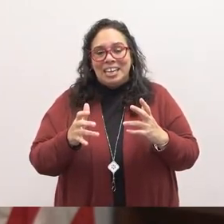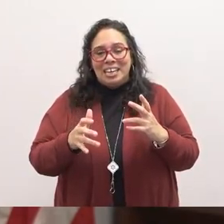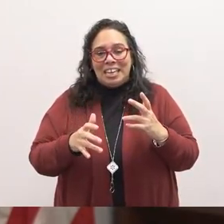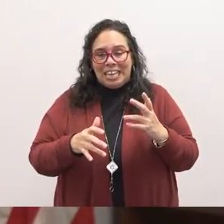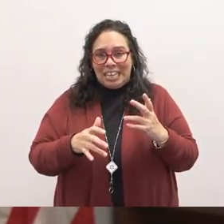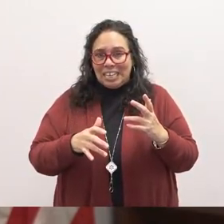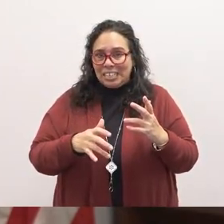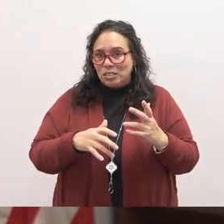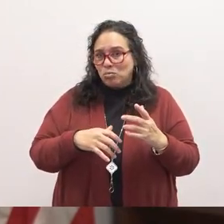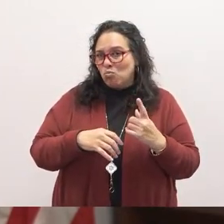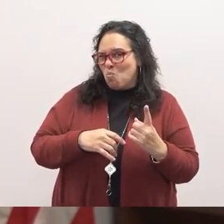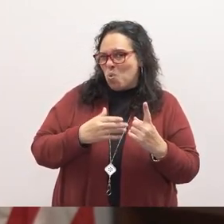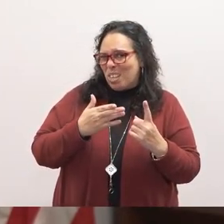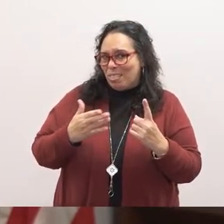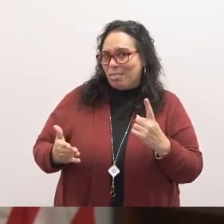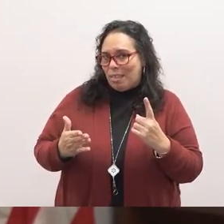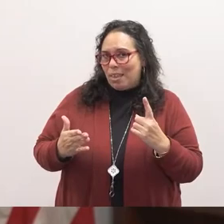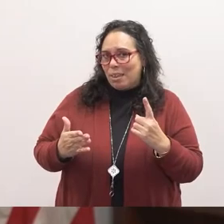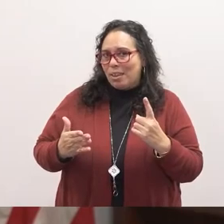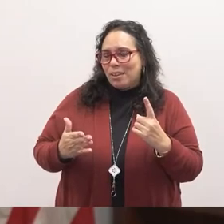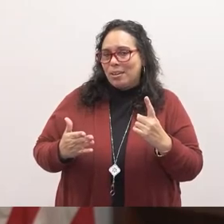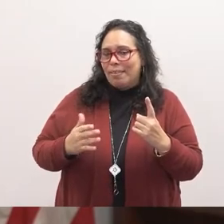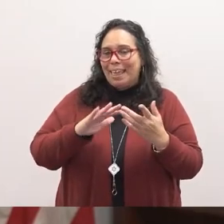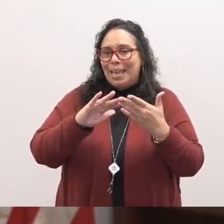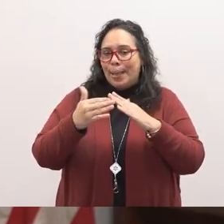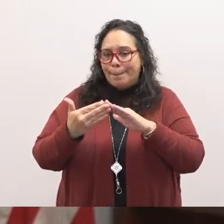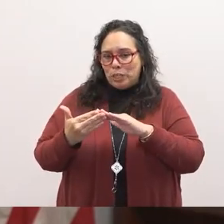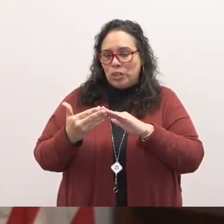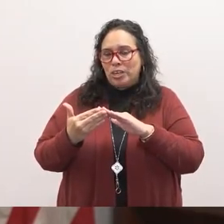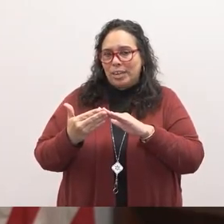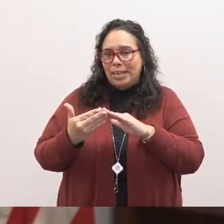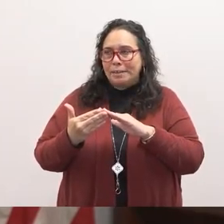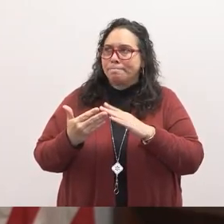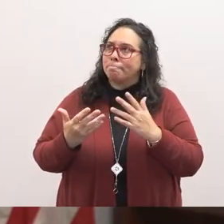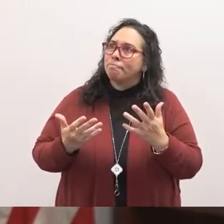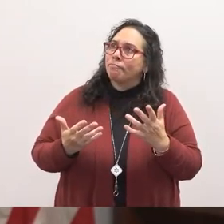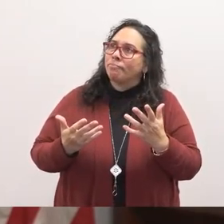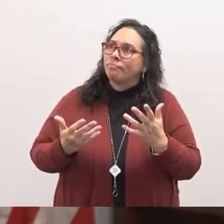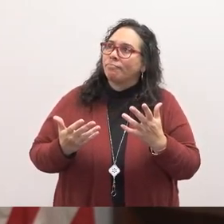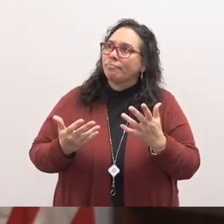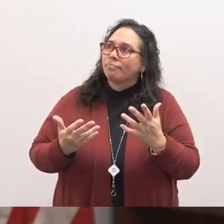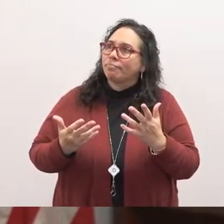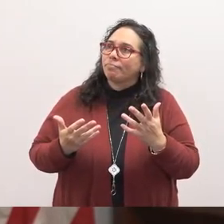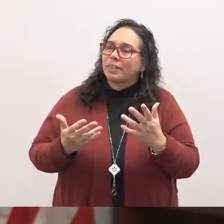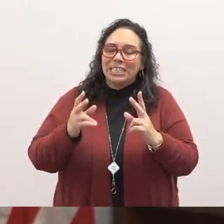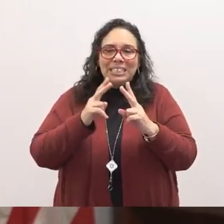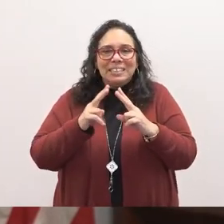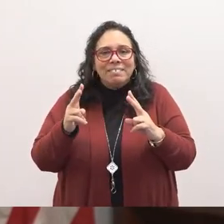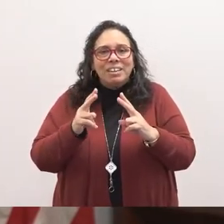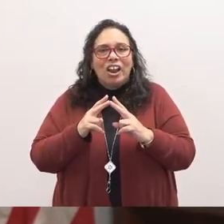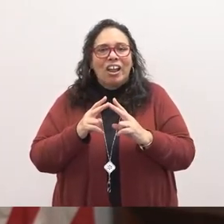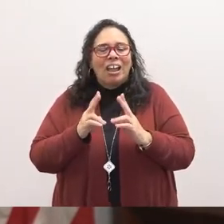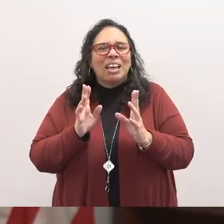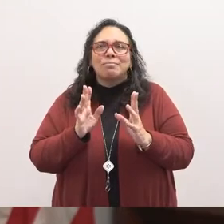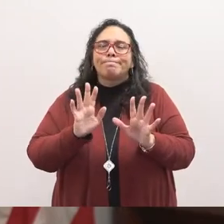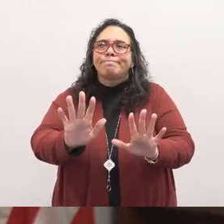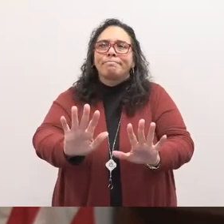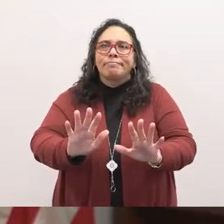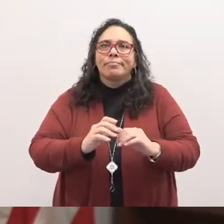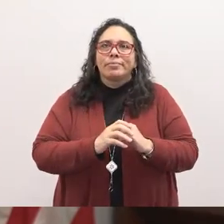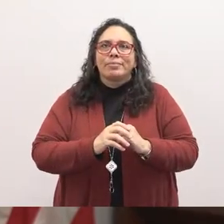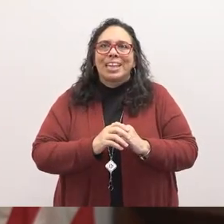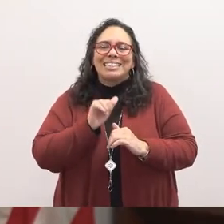it's one of those things that community, on our end, it's actually very little that we need